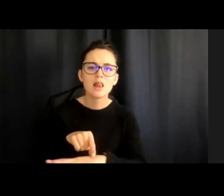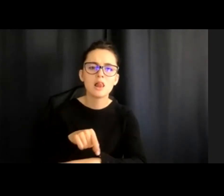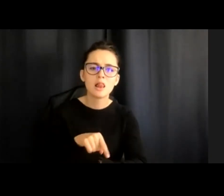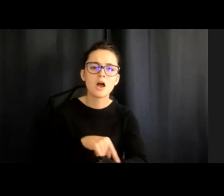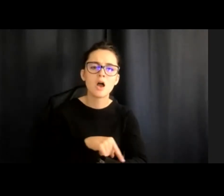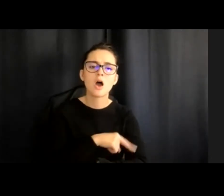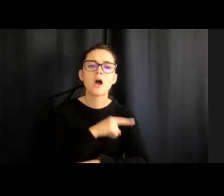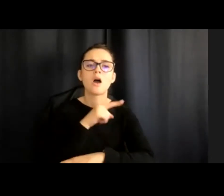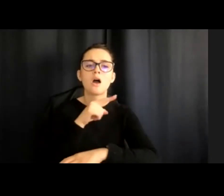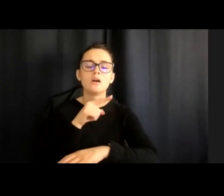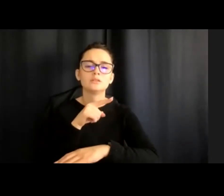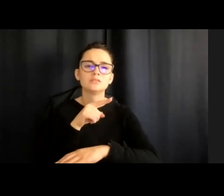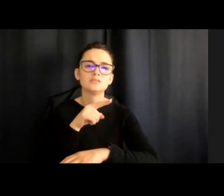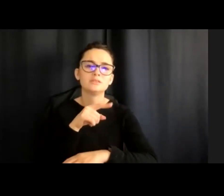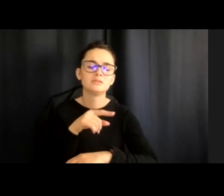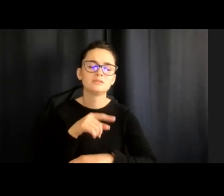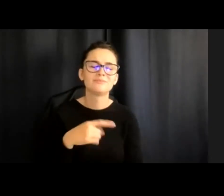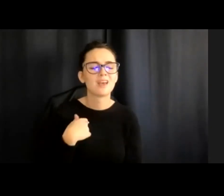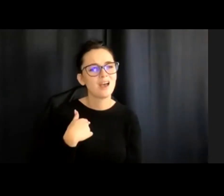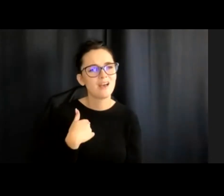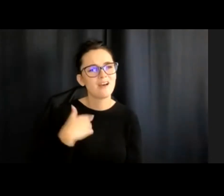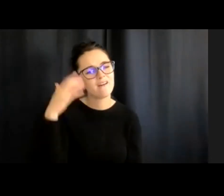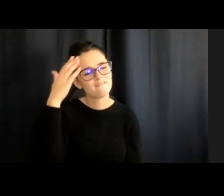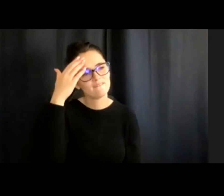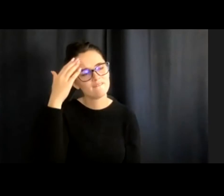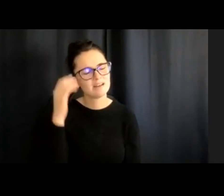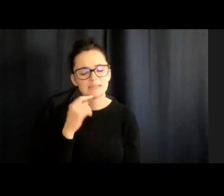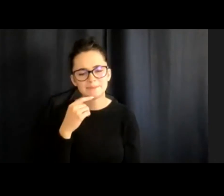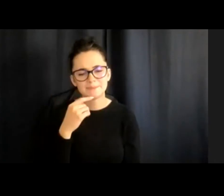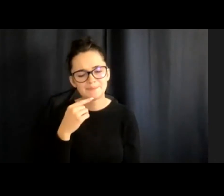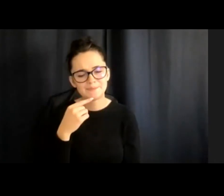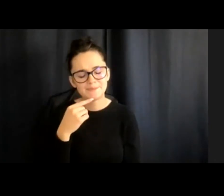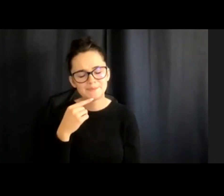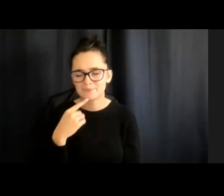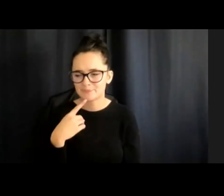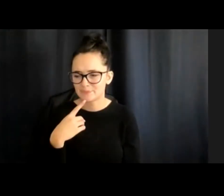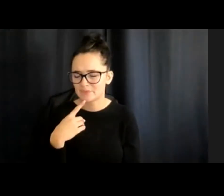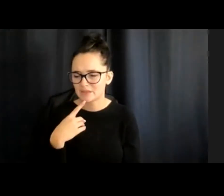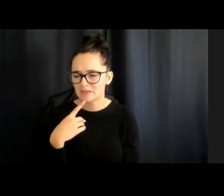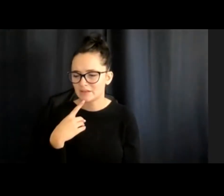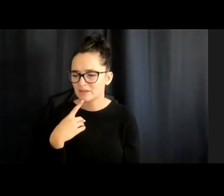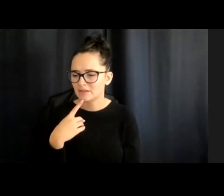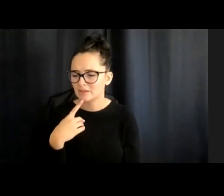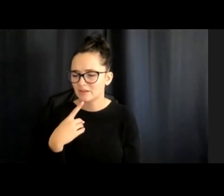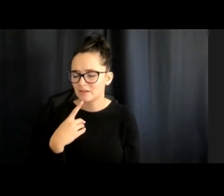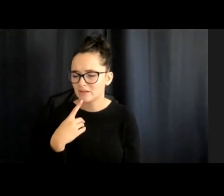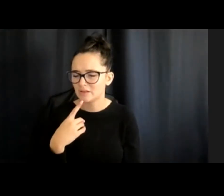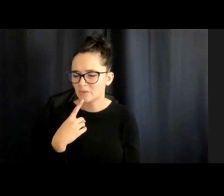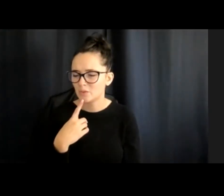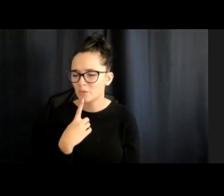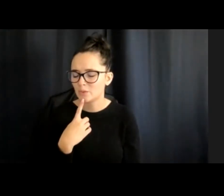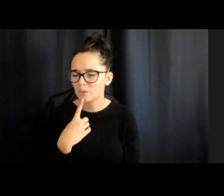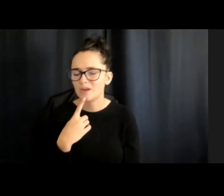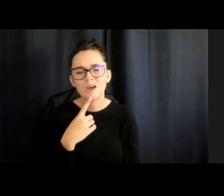How long does it take? I forgot, but if it's what kind of seal or